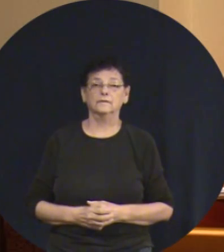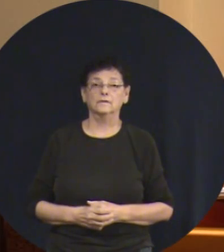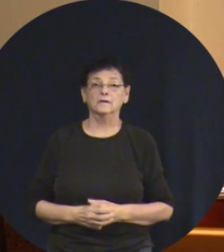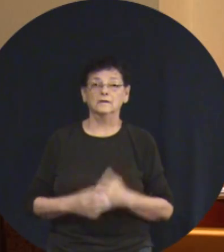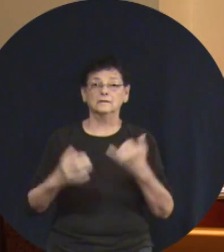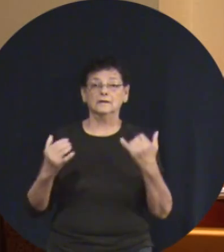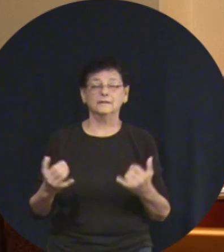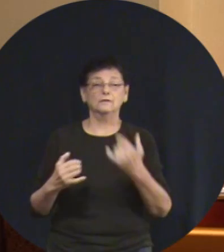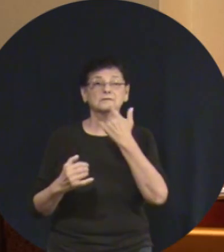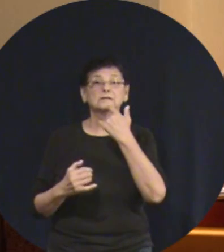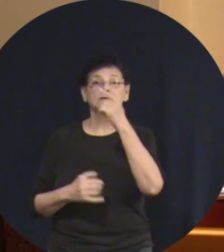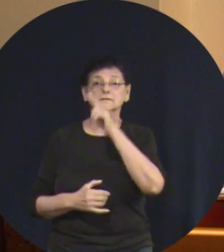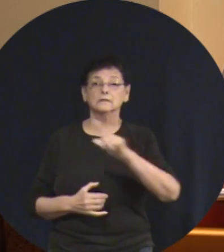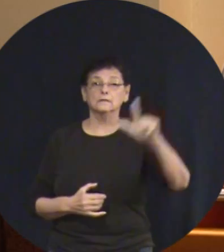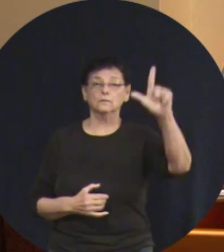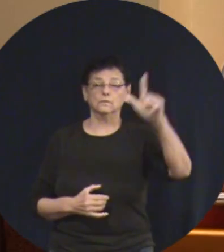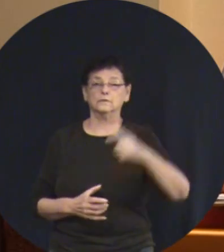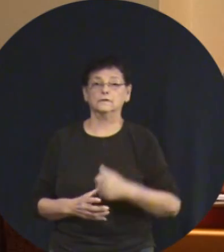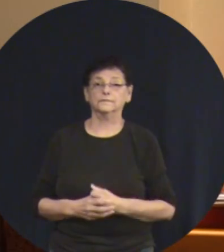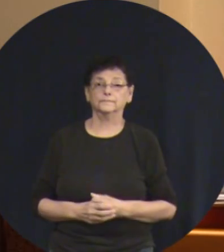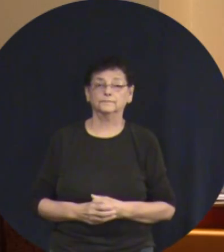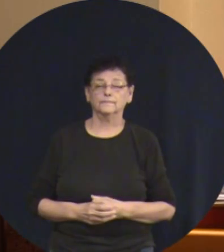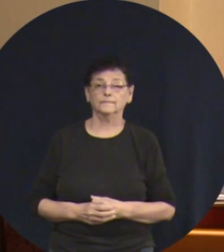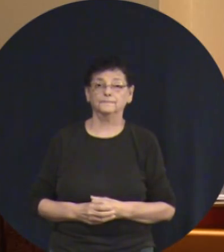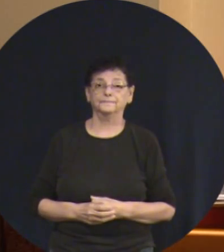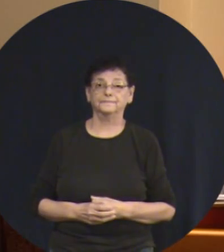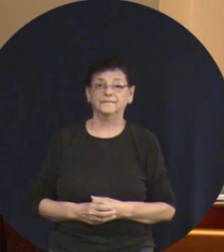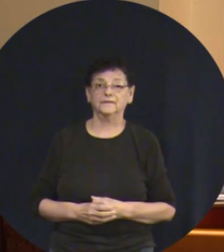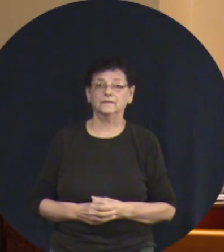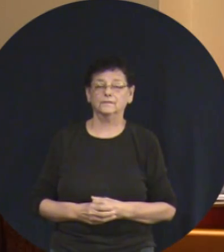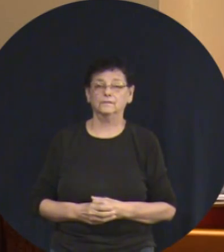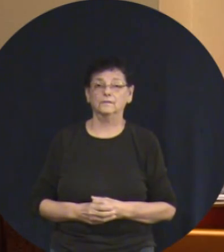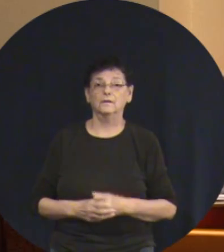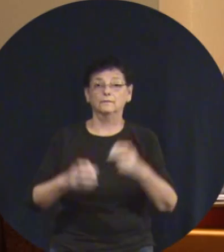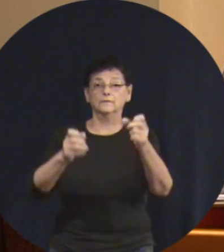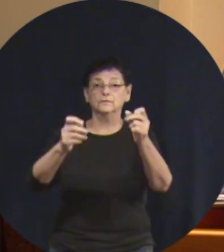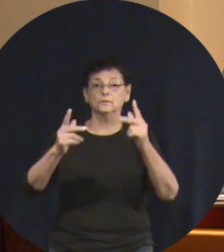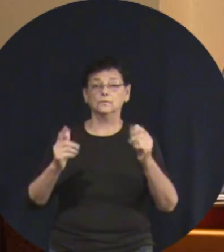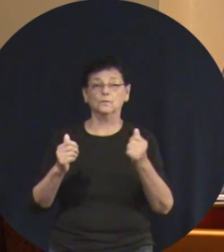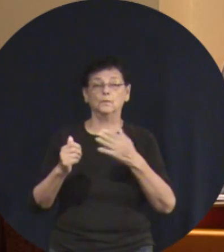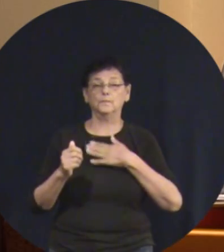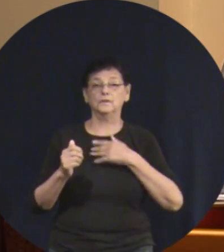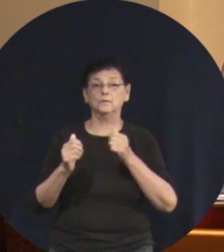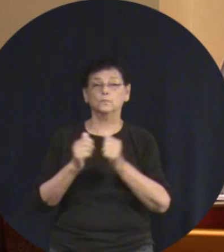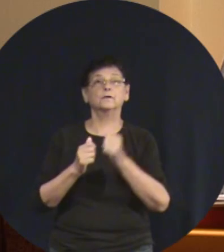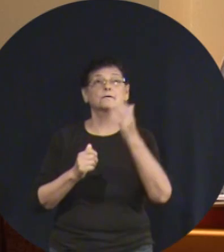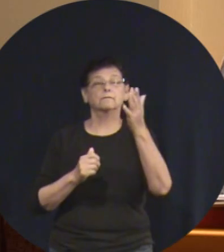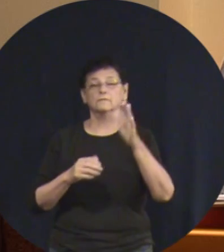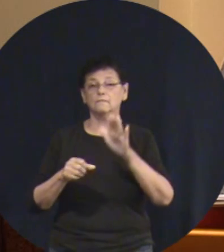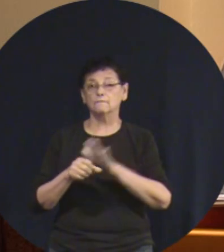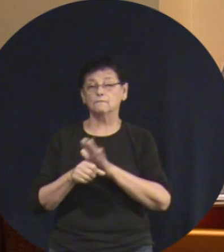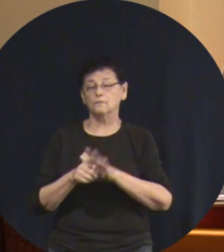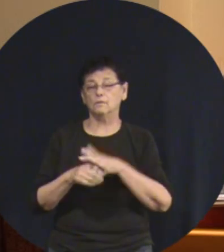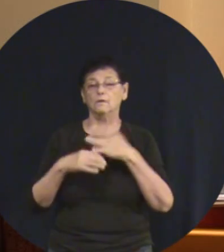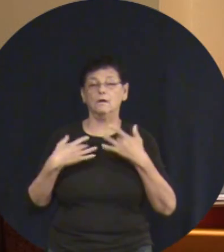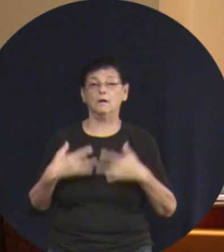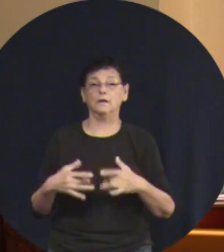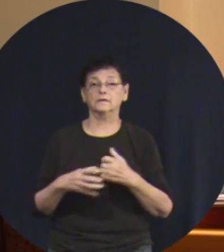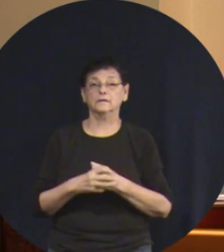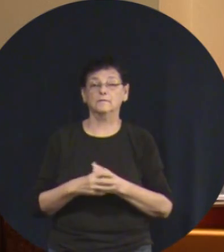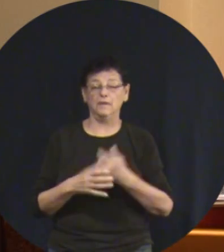Even now, says the Lord, return to me with your whole